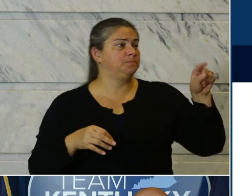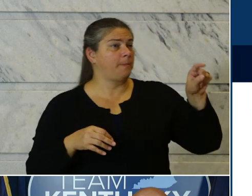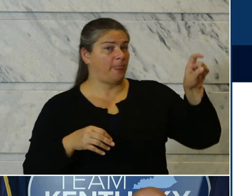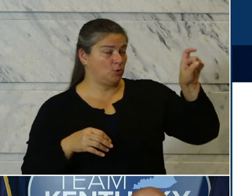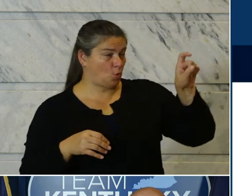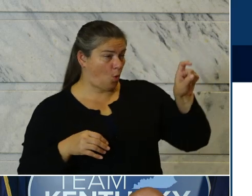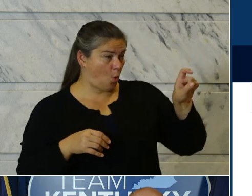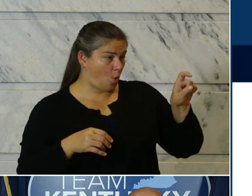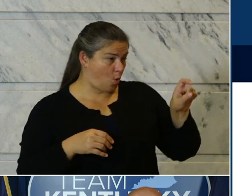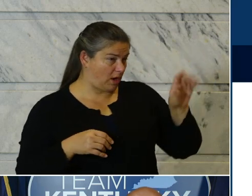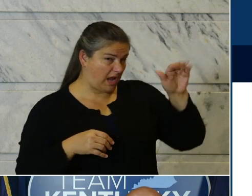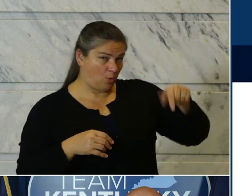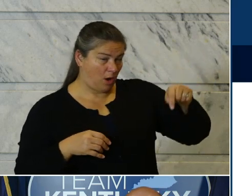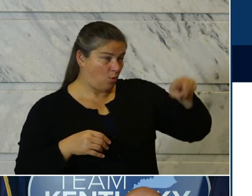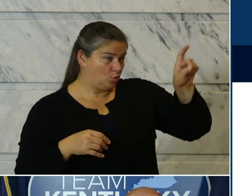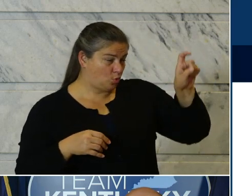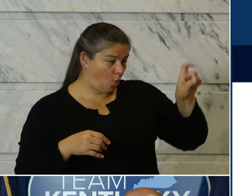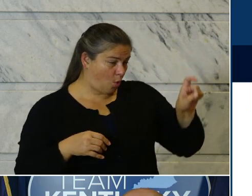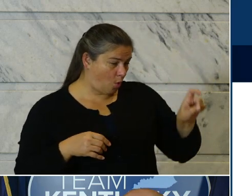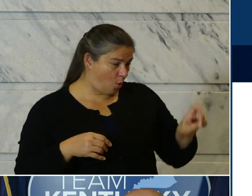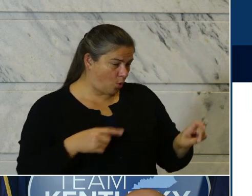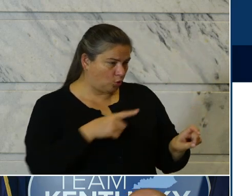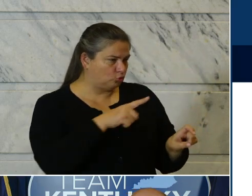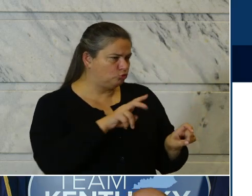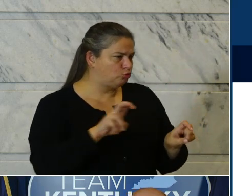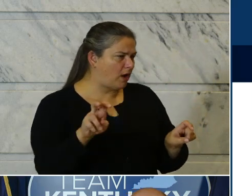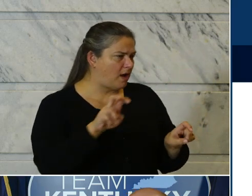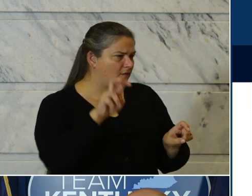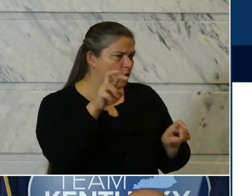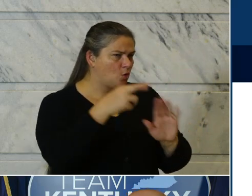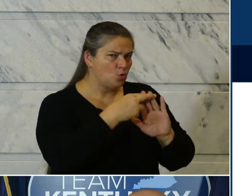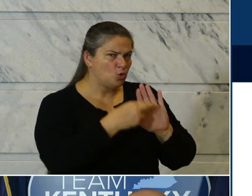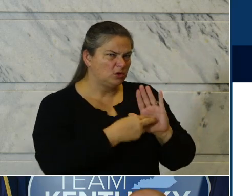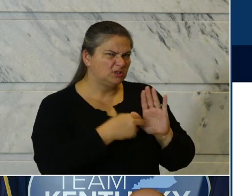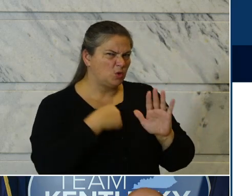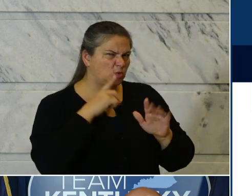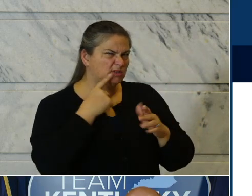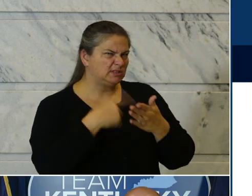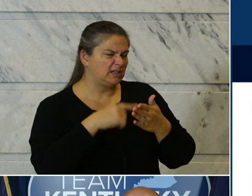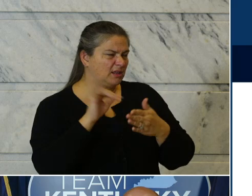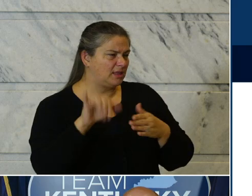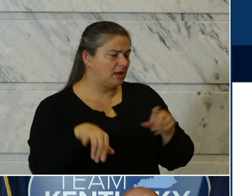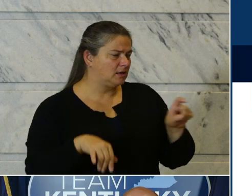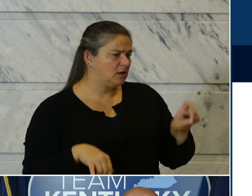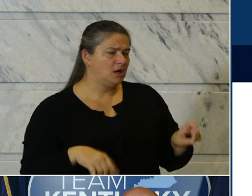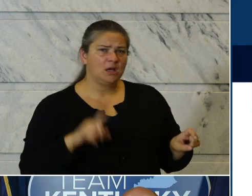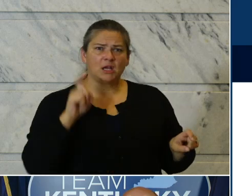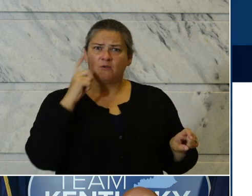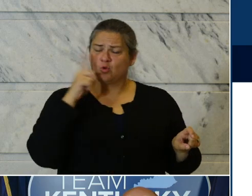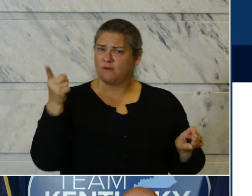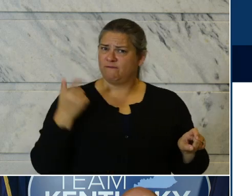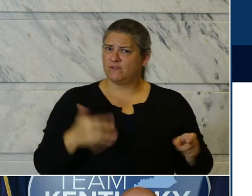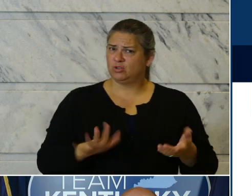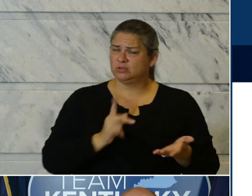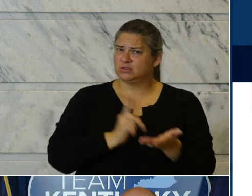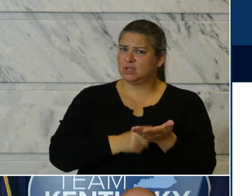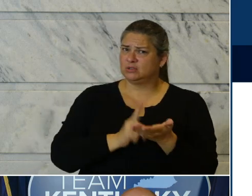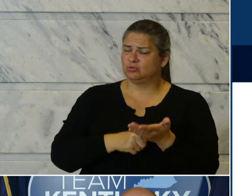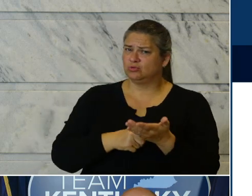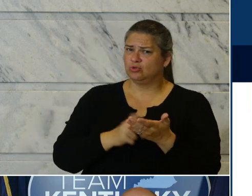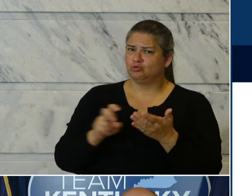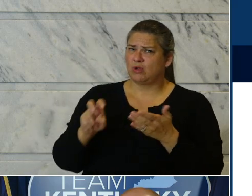the travel guidance. And I'm going to talk about that here in a minute too. Governor, did you cover that? Did you cover the travel